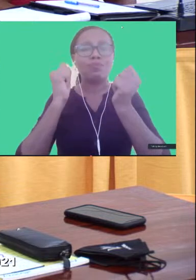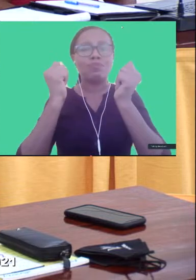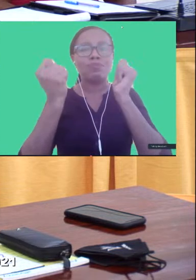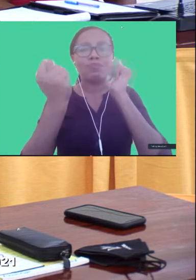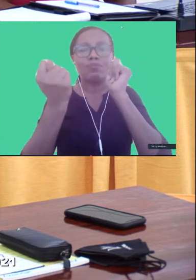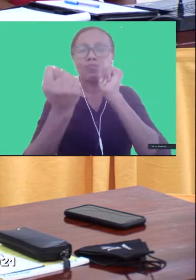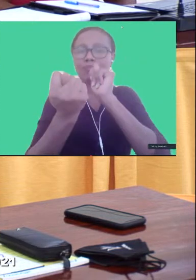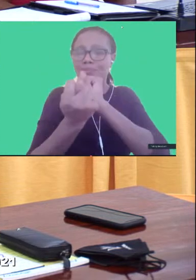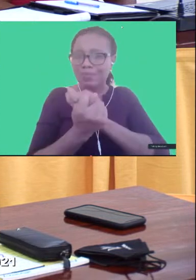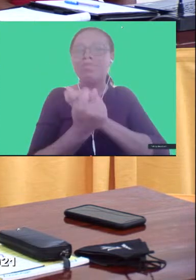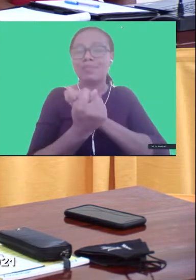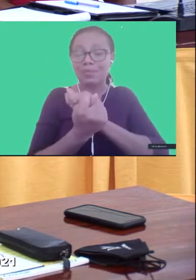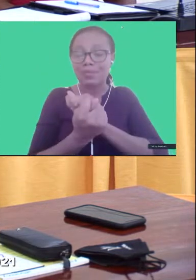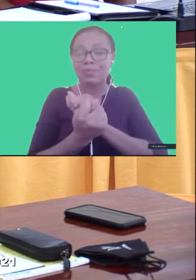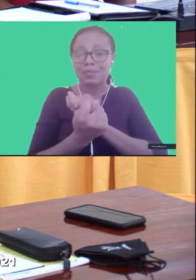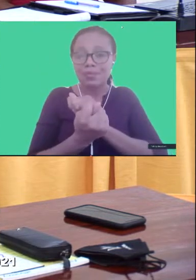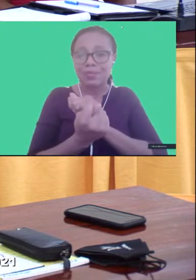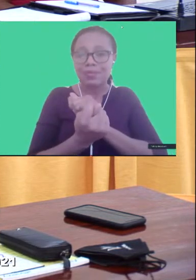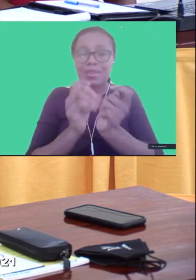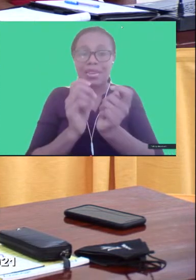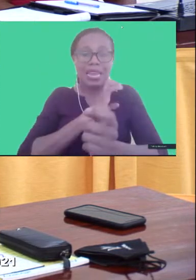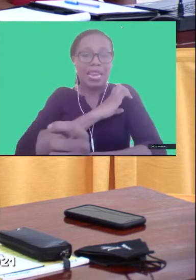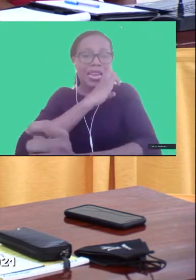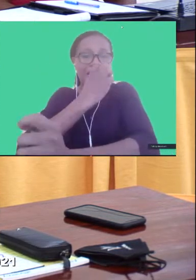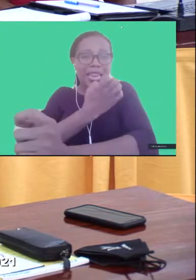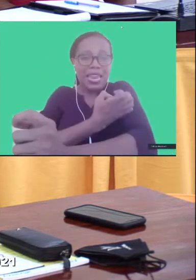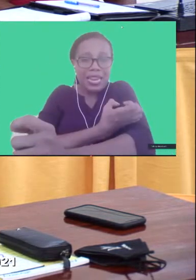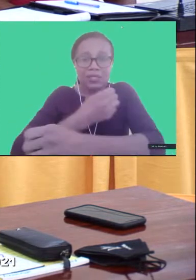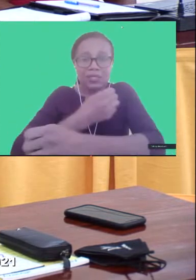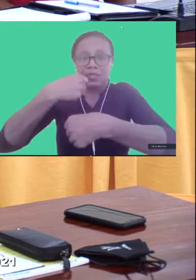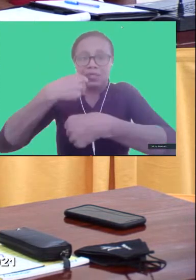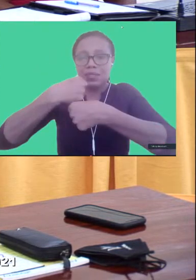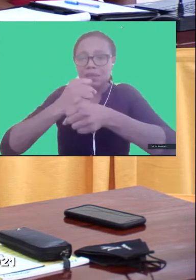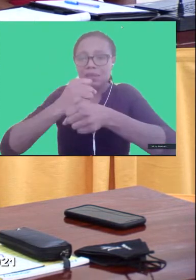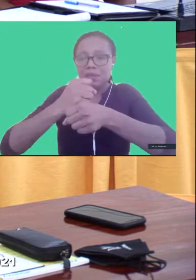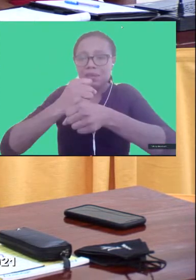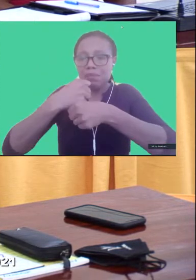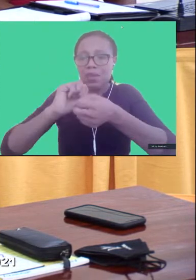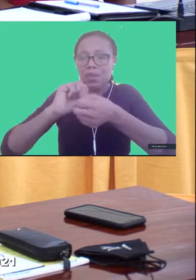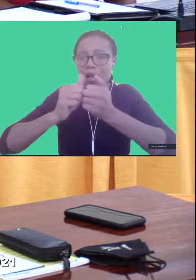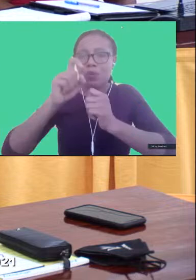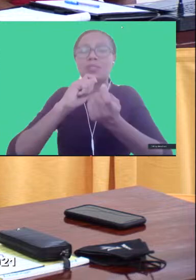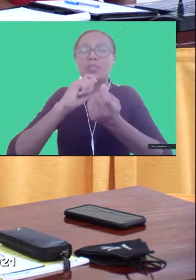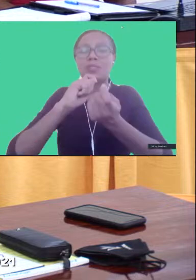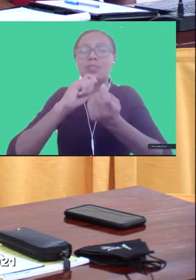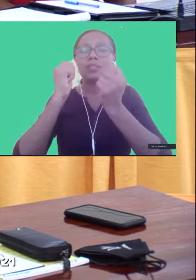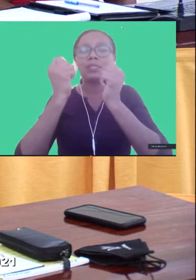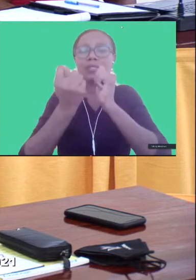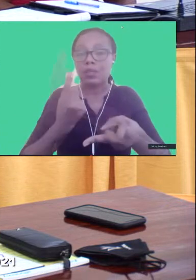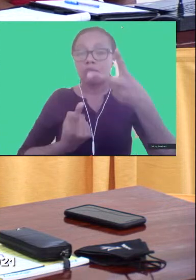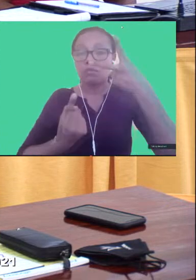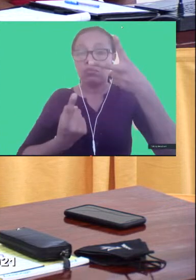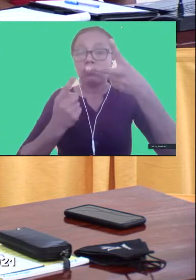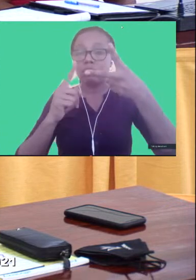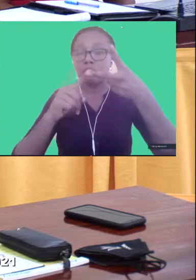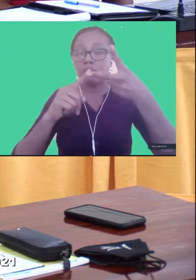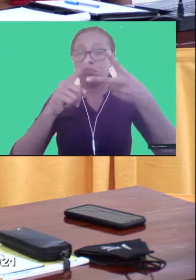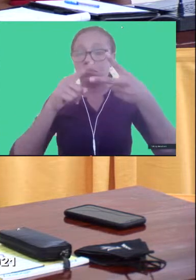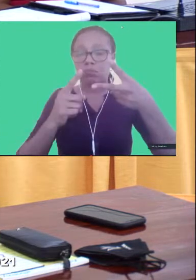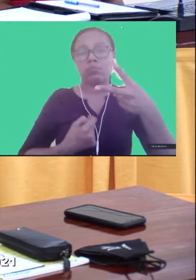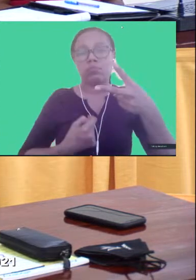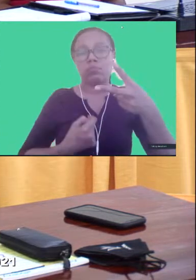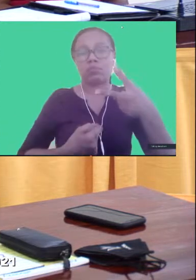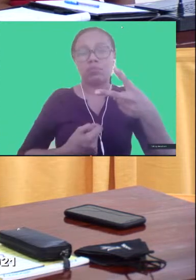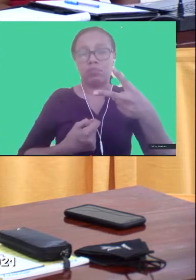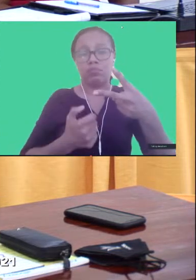two types of advantages, and it is important that the country understands them. The first advantage is that it gives us an